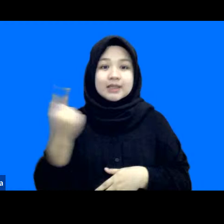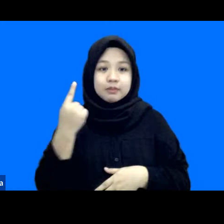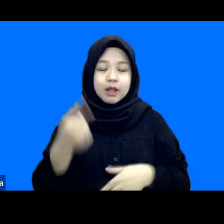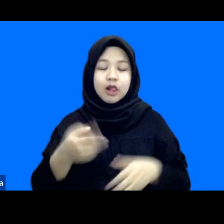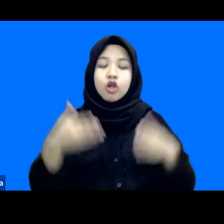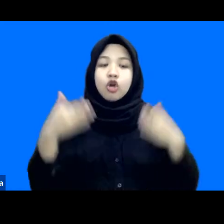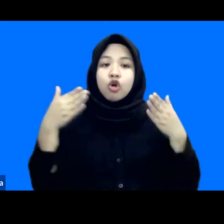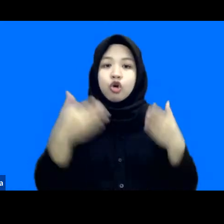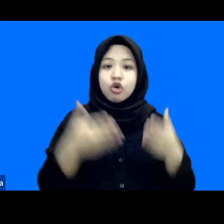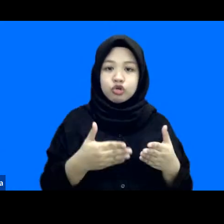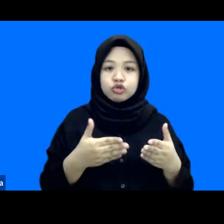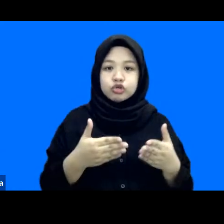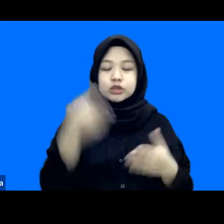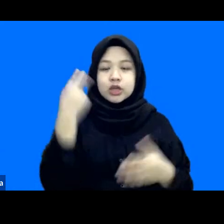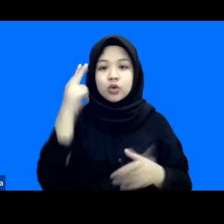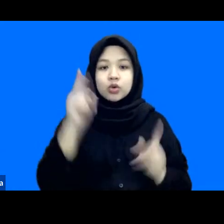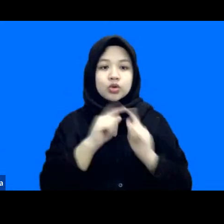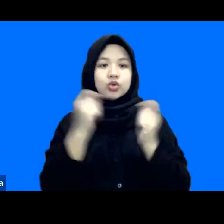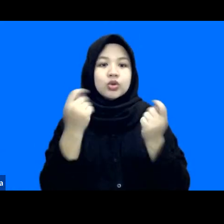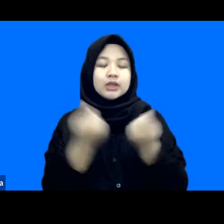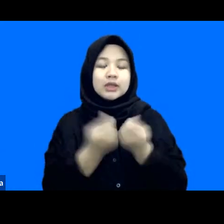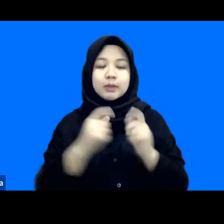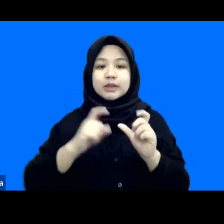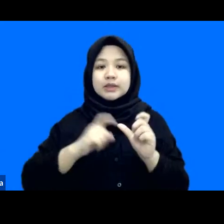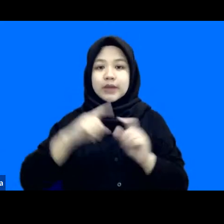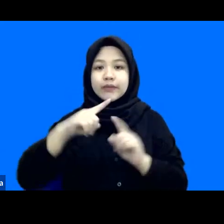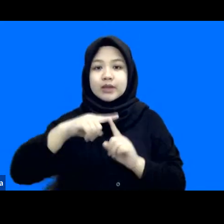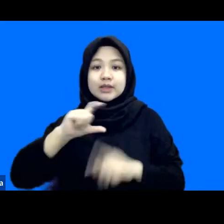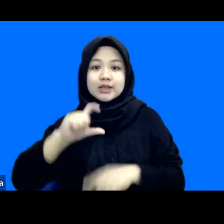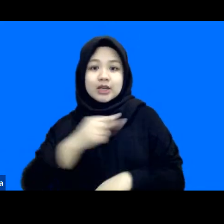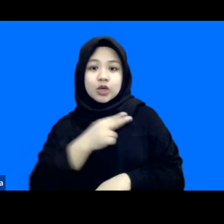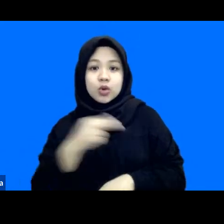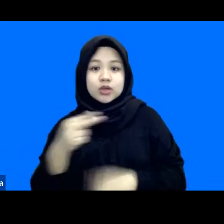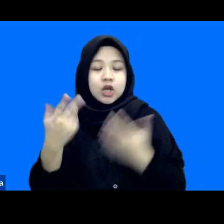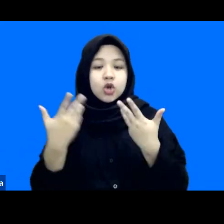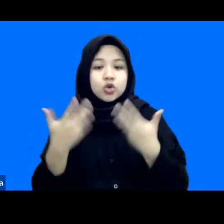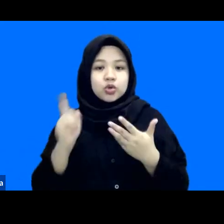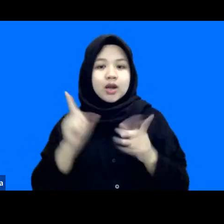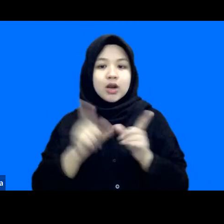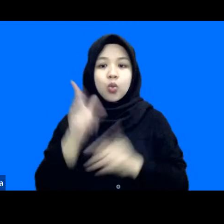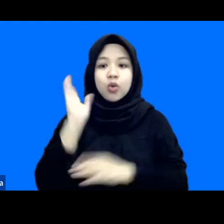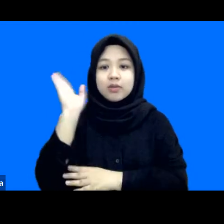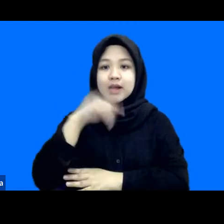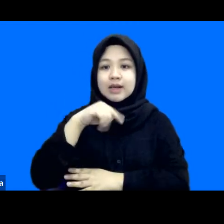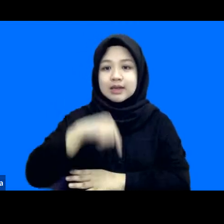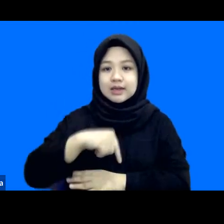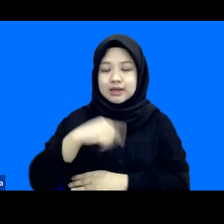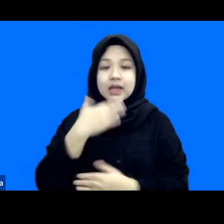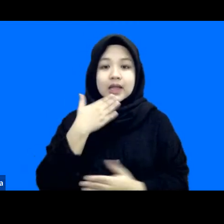highly appreciated for making today's webinar and many more to go possible. Thank you so much,